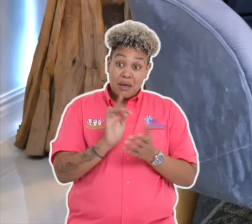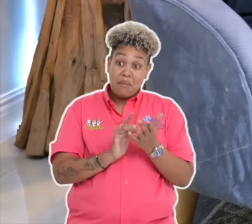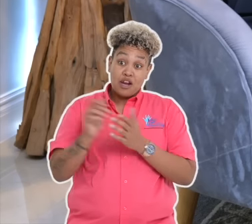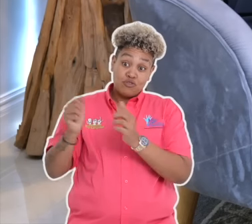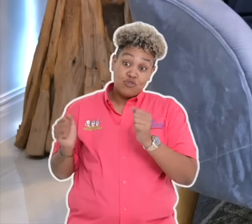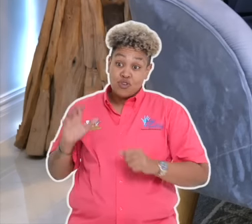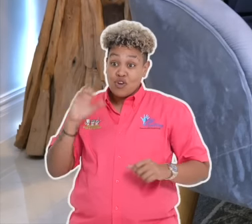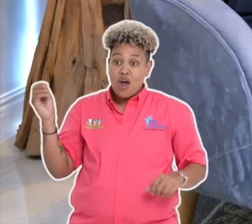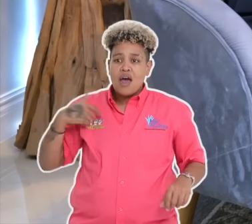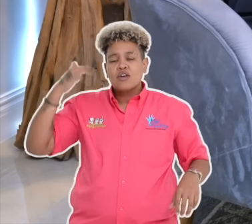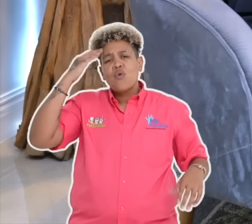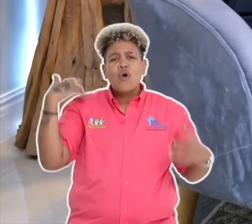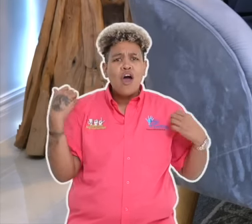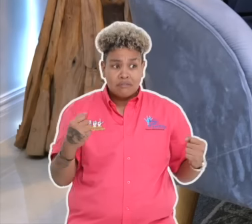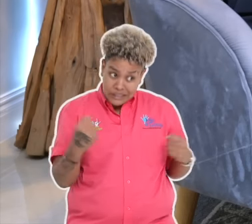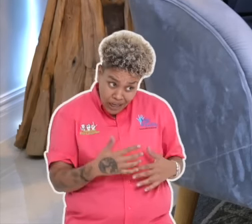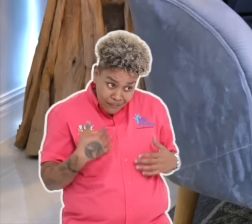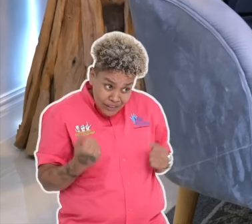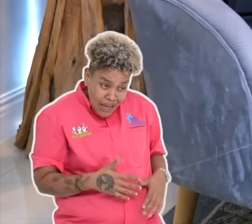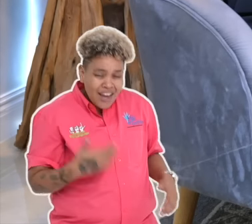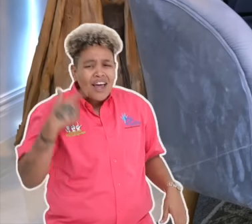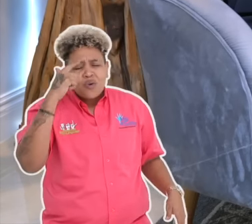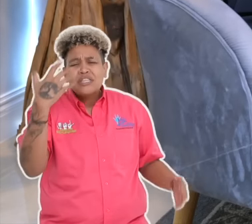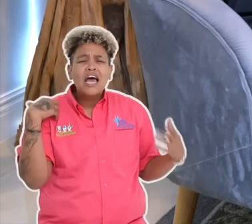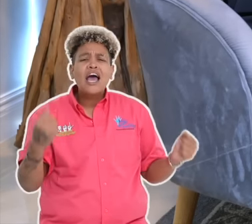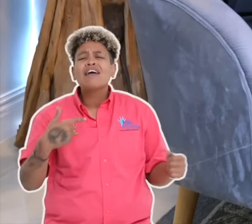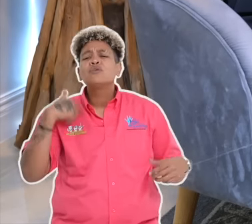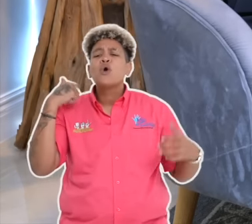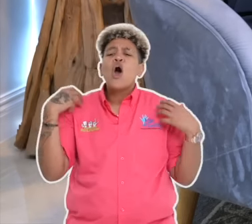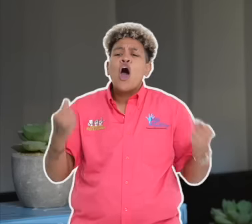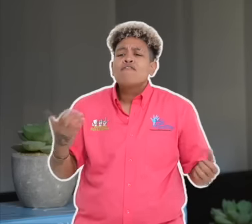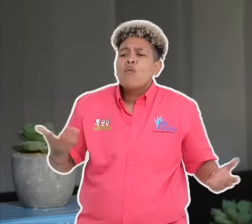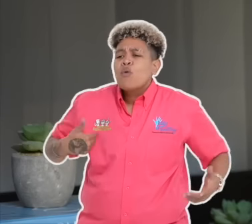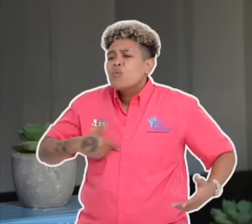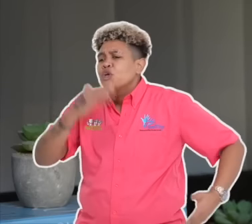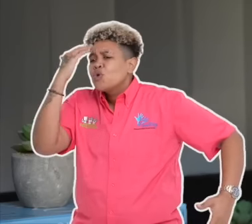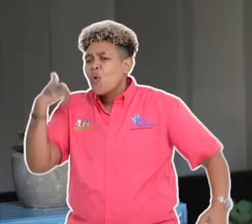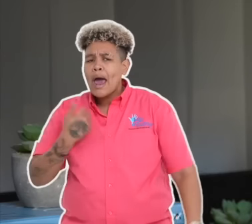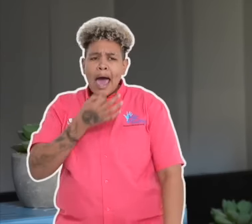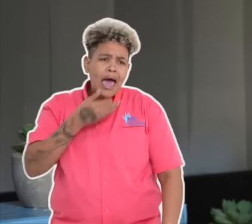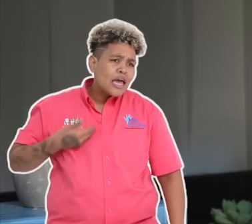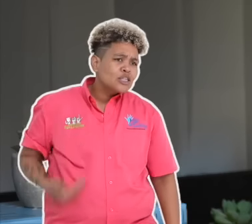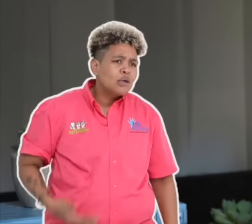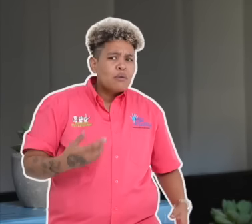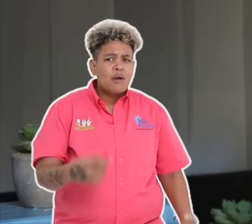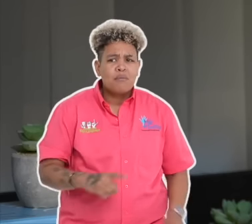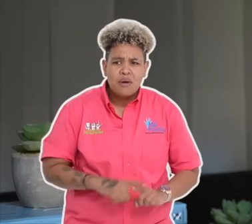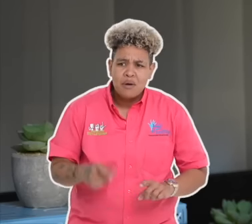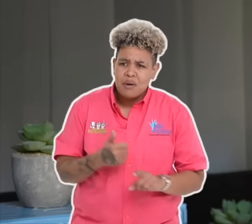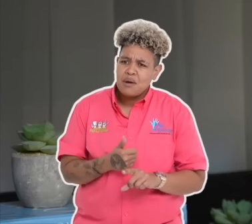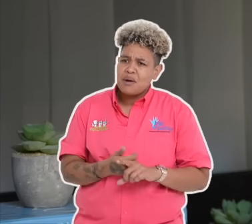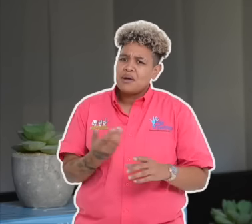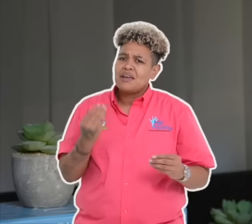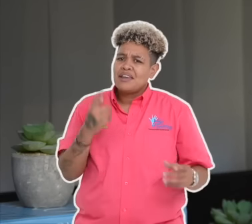recruiting company. Was it scary? I know you say you're confident. And I mean, a lot of us even walk into rooms and we're confident about what we know and our expertise.